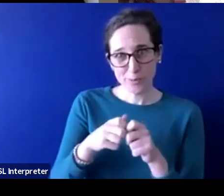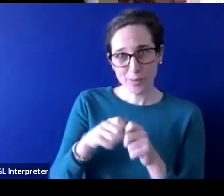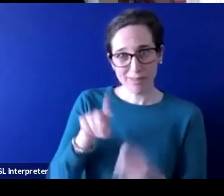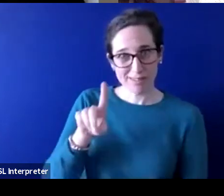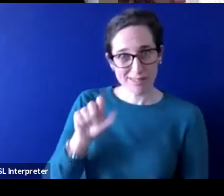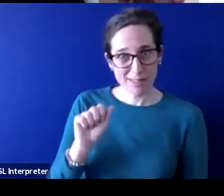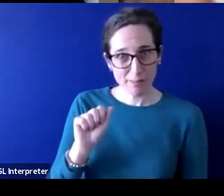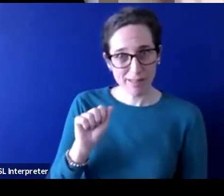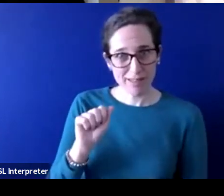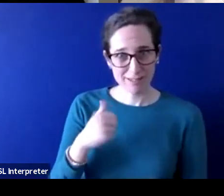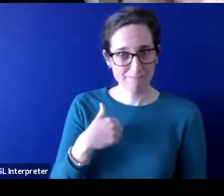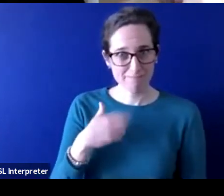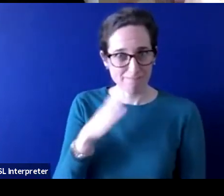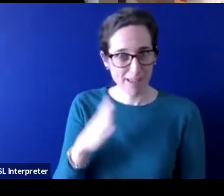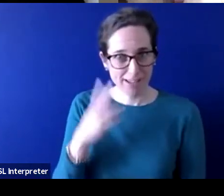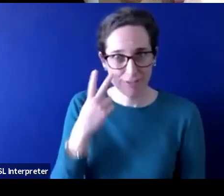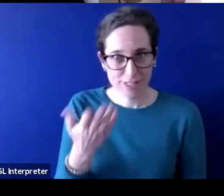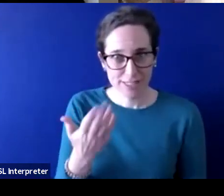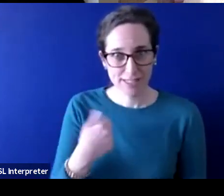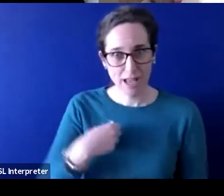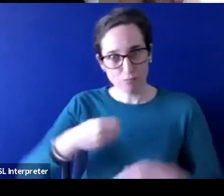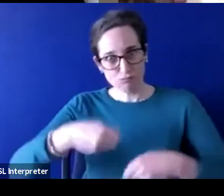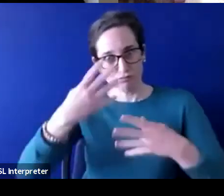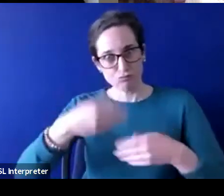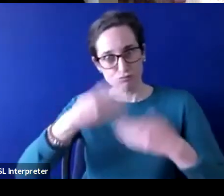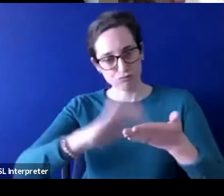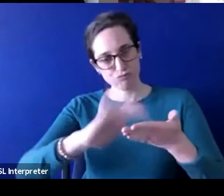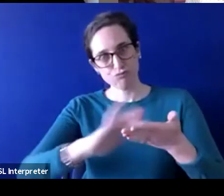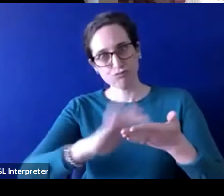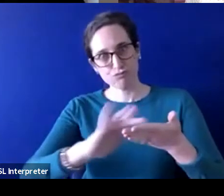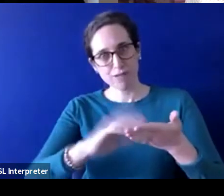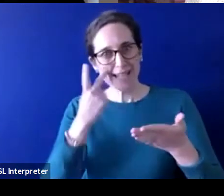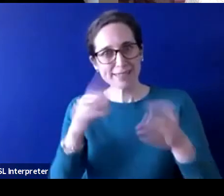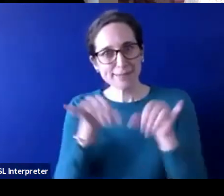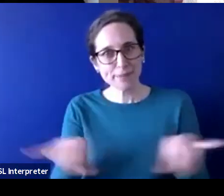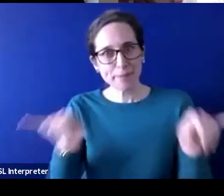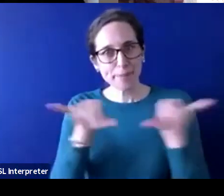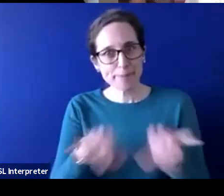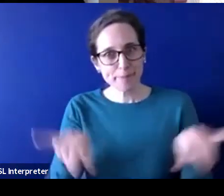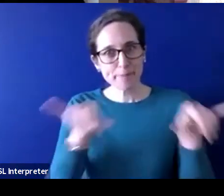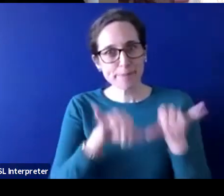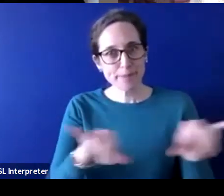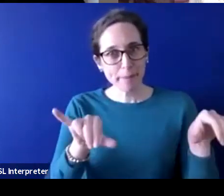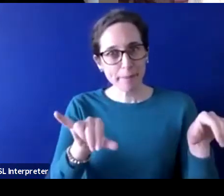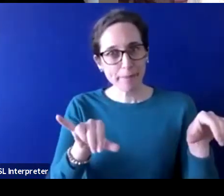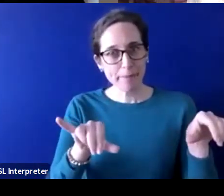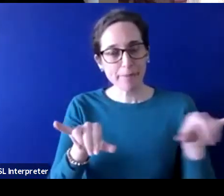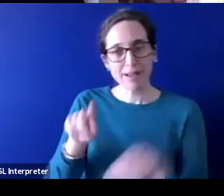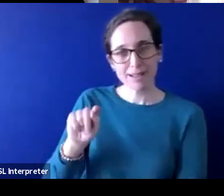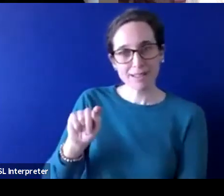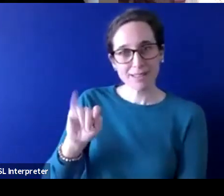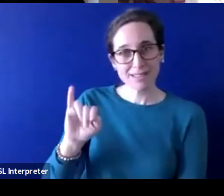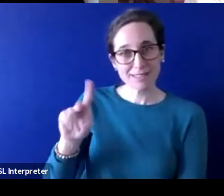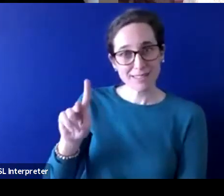Instagram. Like, I don't see different people. I just go down and I see all the same things. But I feel like on TikTok, the culture